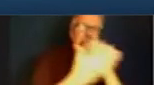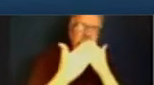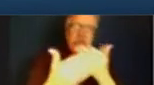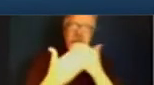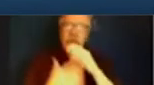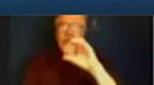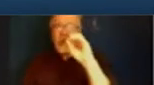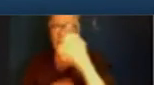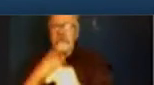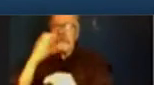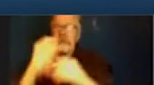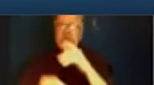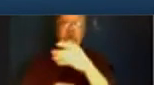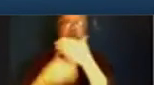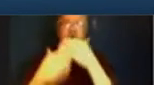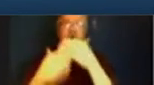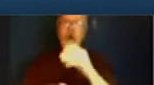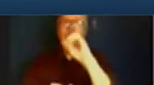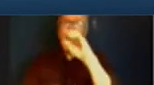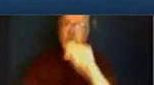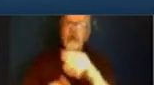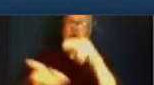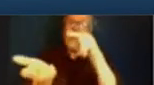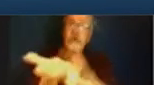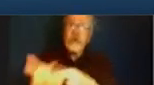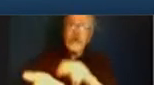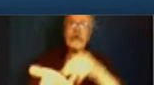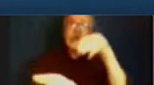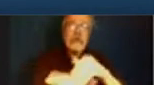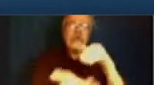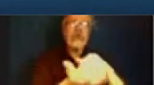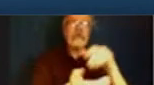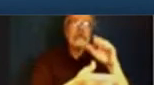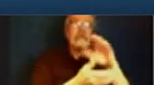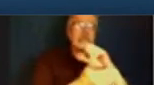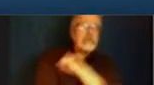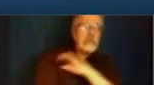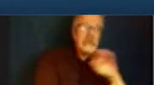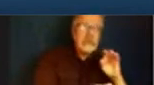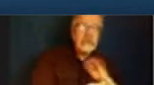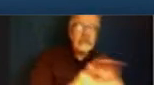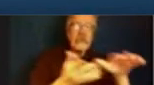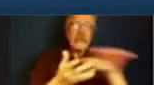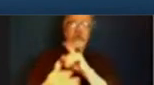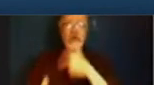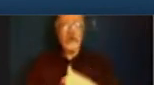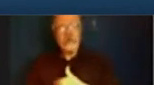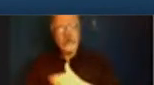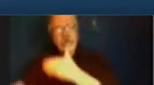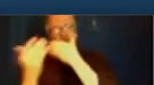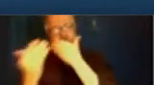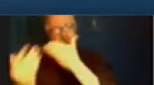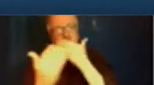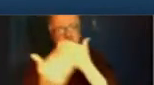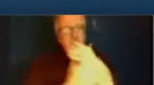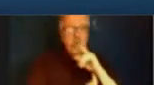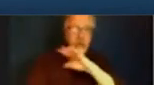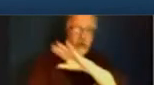and our custodial staff and hospitals has been absolutely extraordinary. And they're going to be taxed in the upcoming